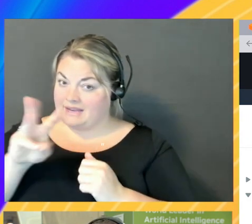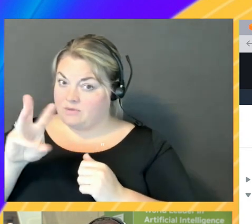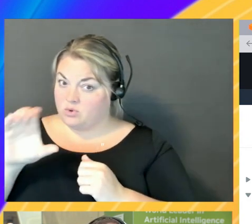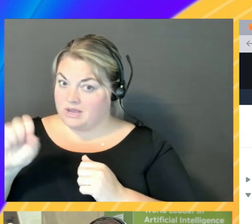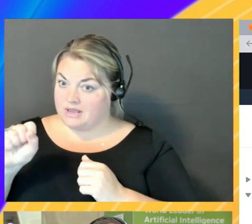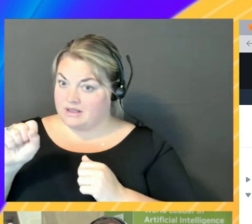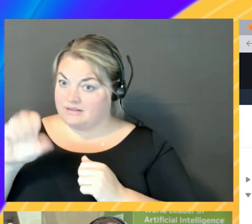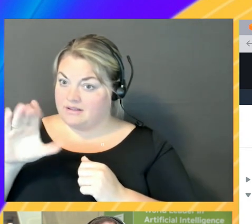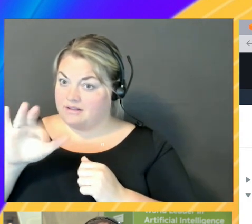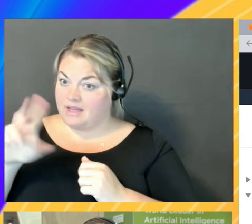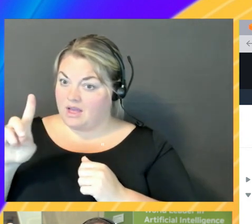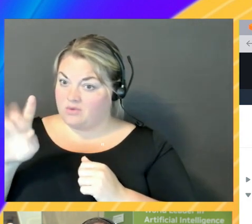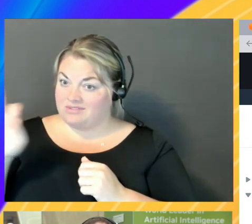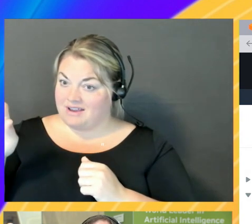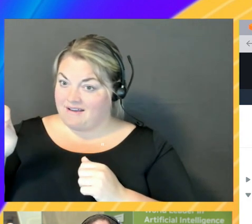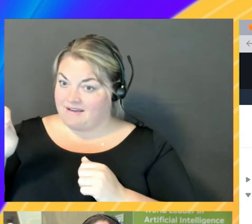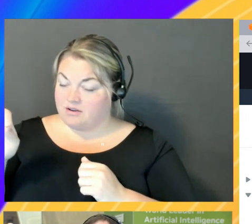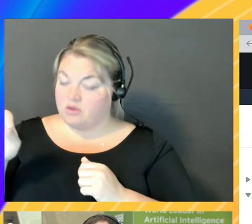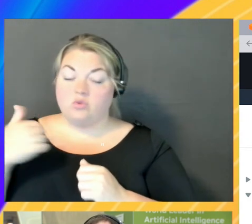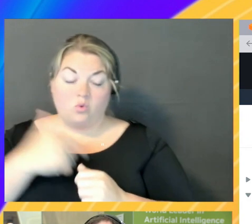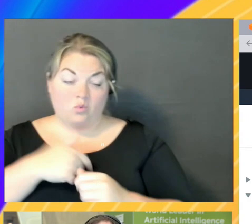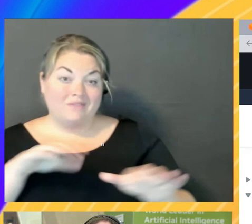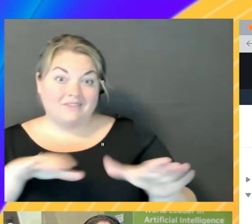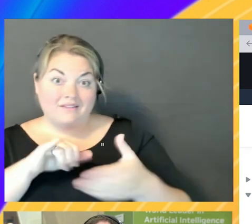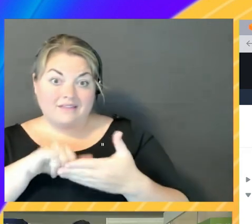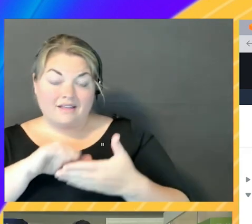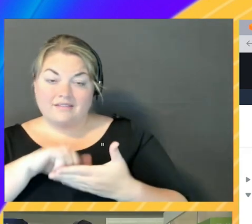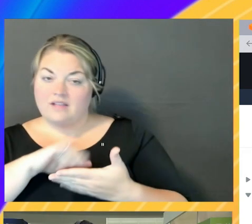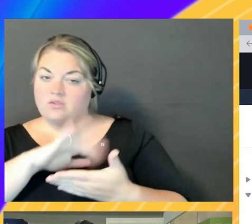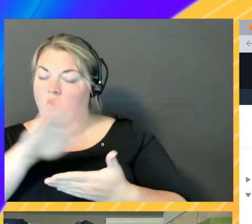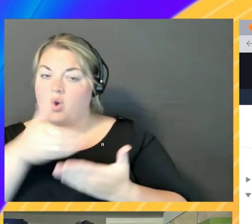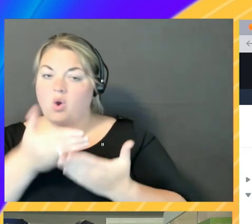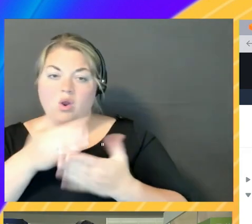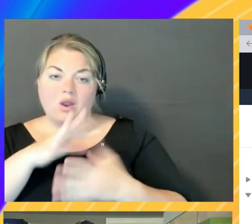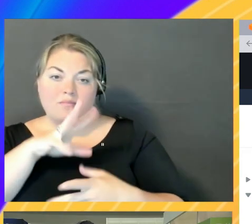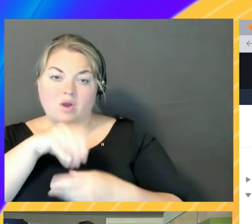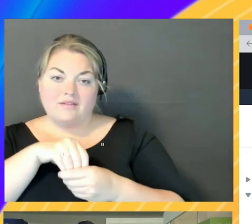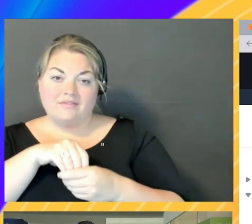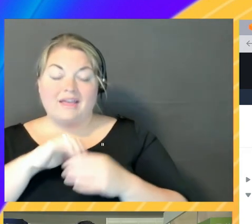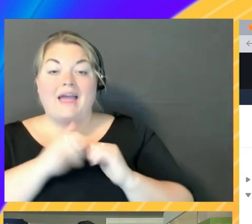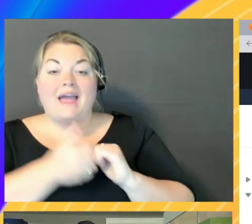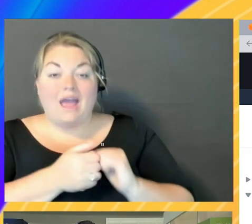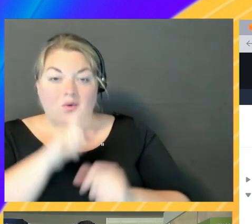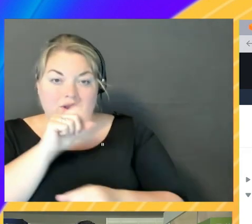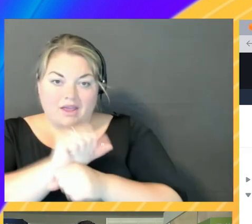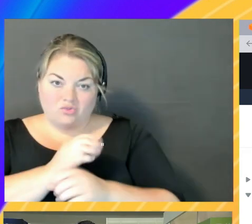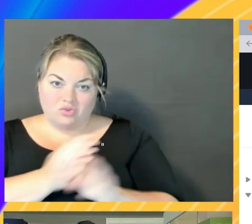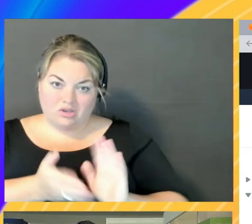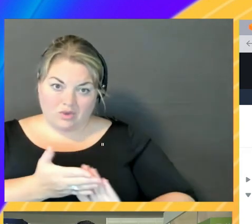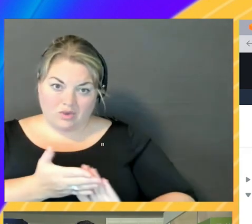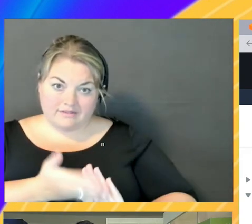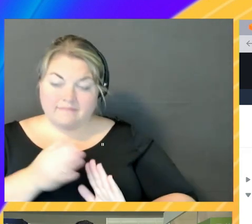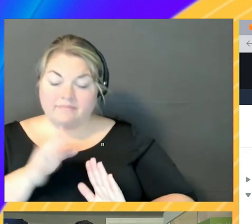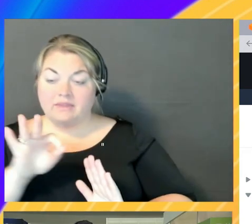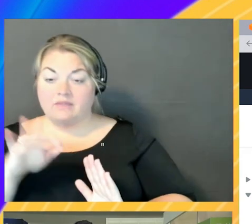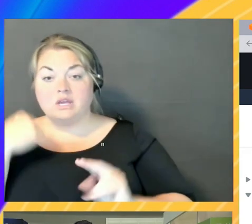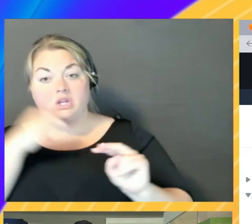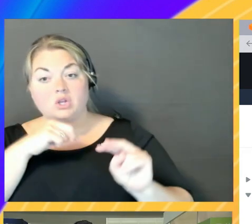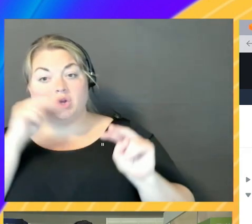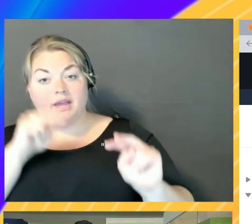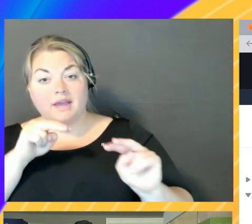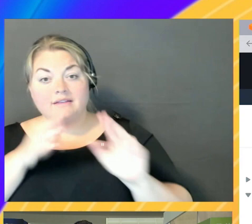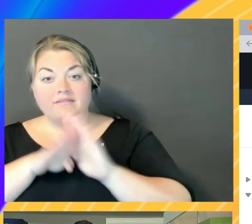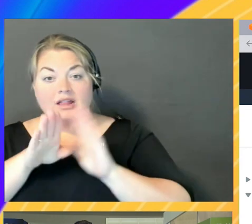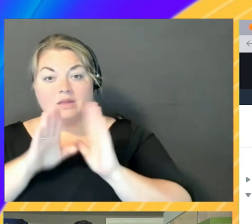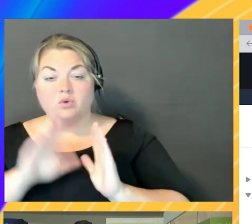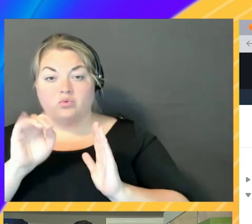Cloud 9. So we've done that. That's all part of the how it actually runs. So if we go to Developer Tools up in the IDE